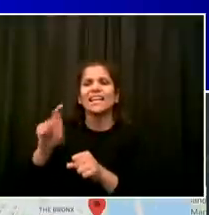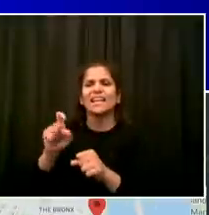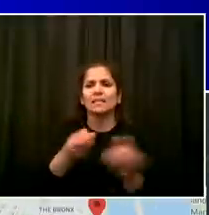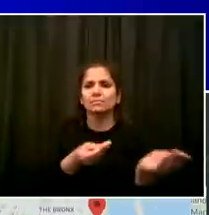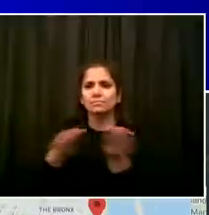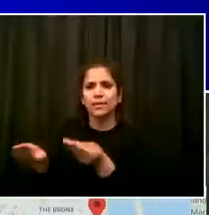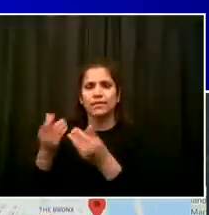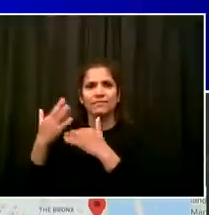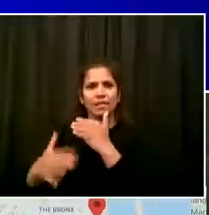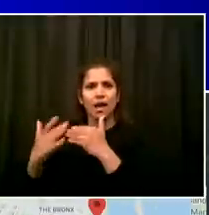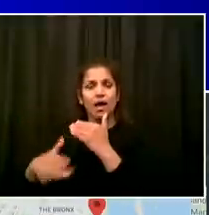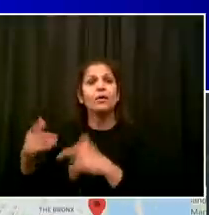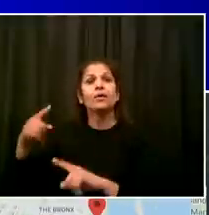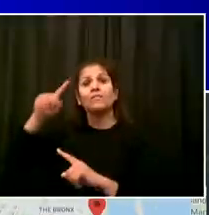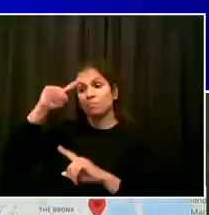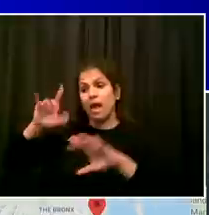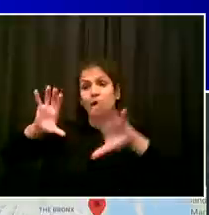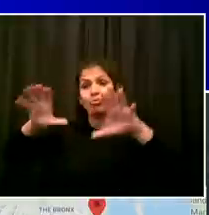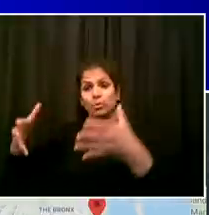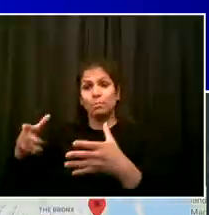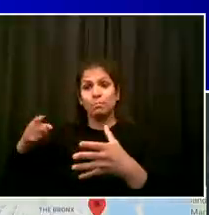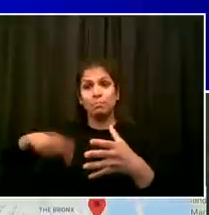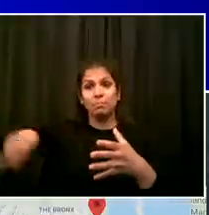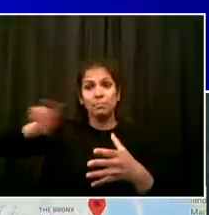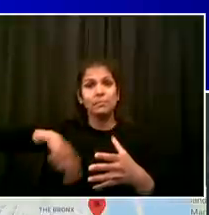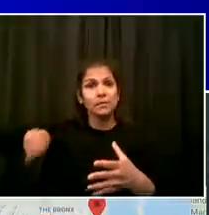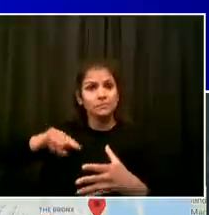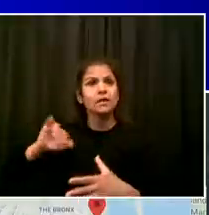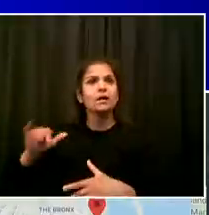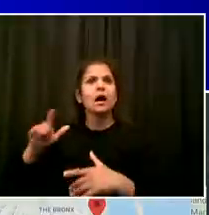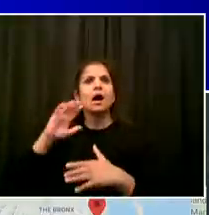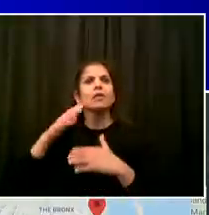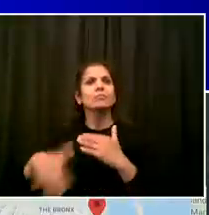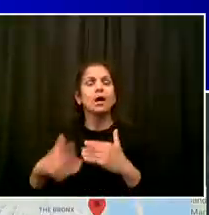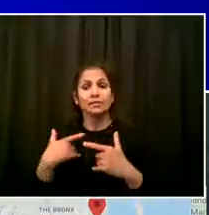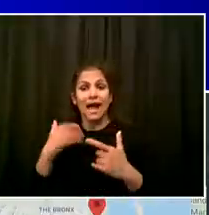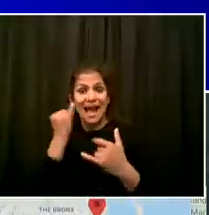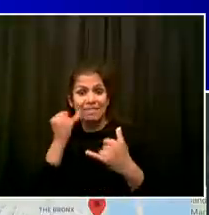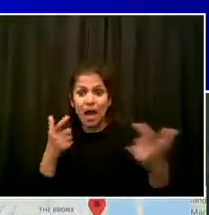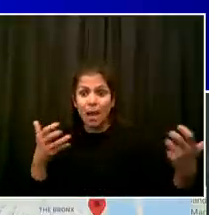helpful because only a small percentage of the blood supply can actually be used to